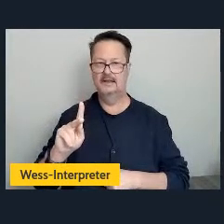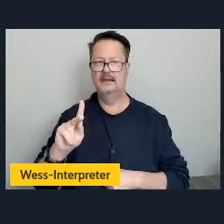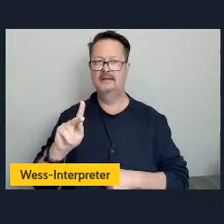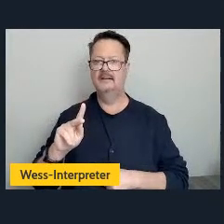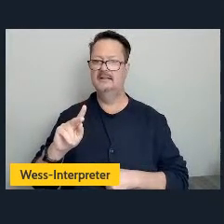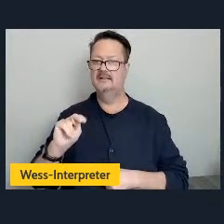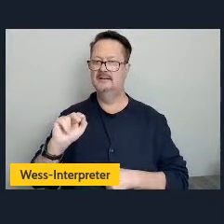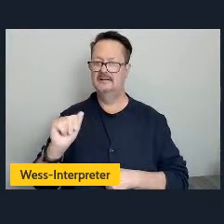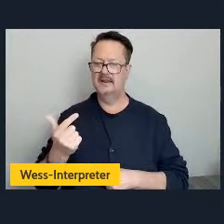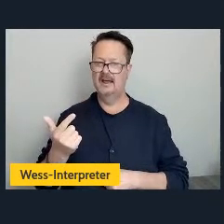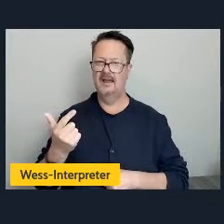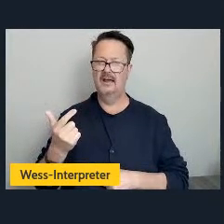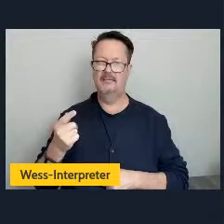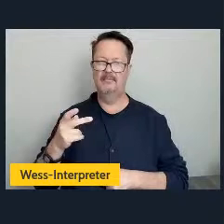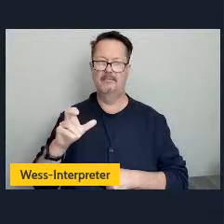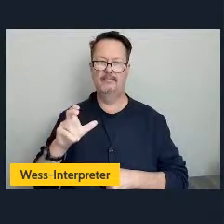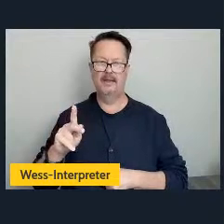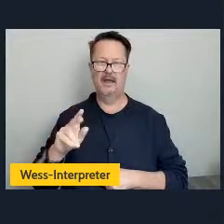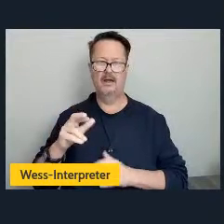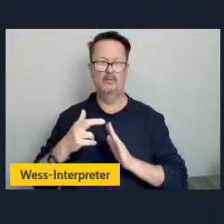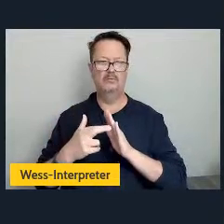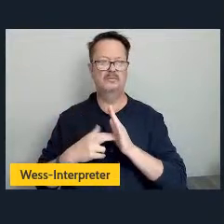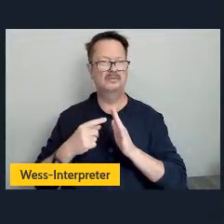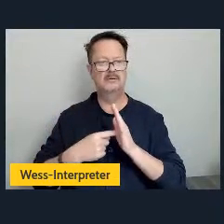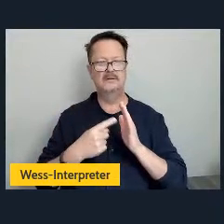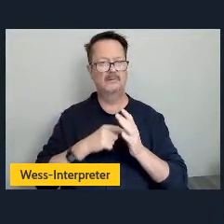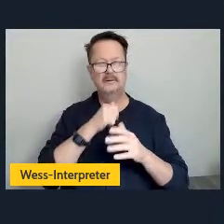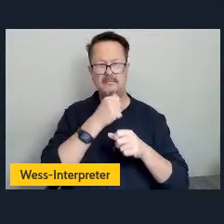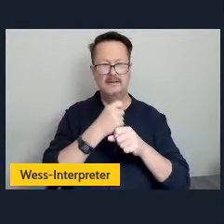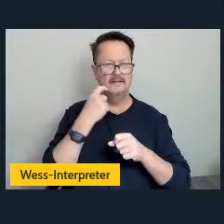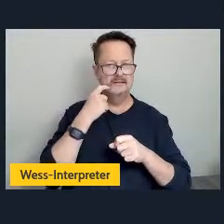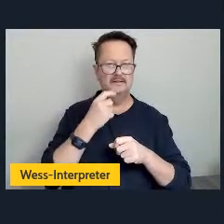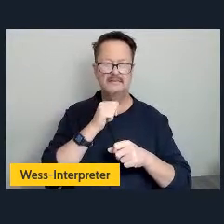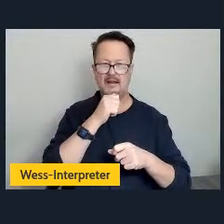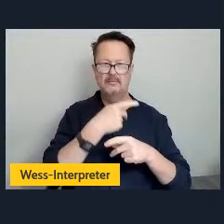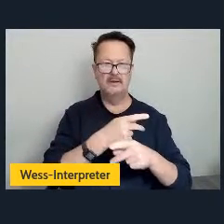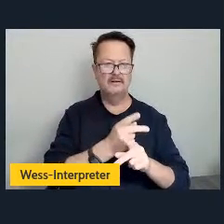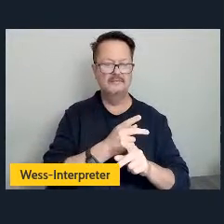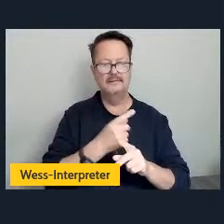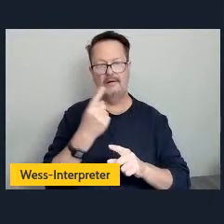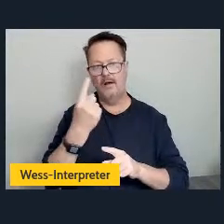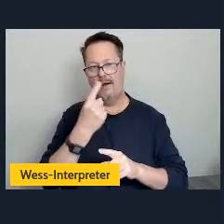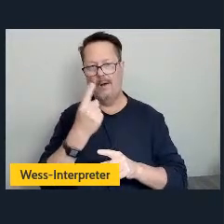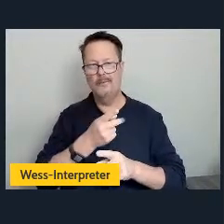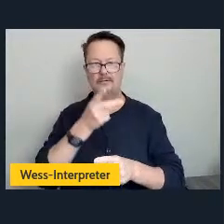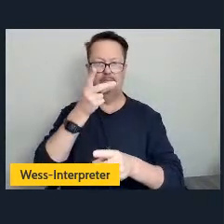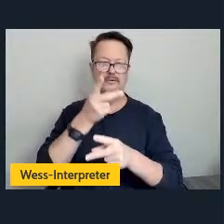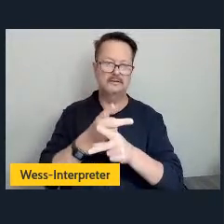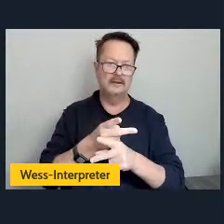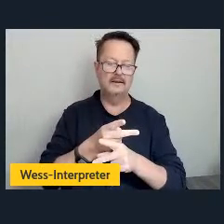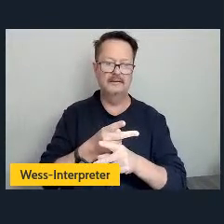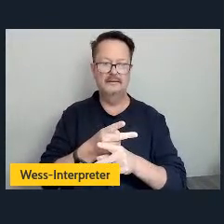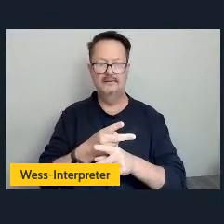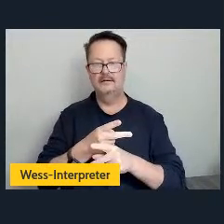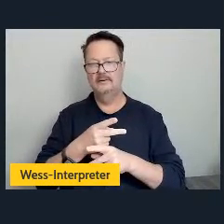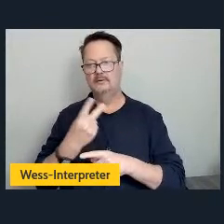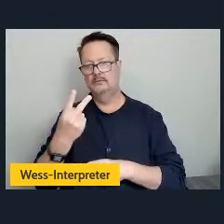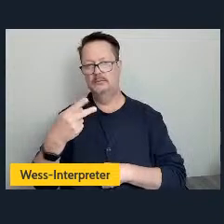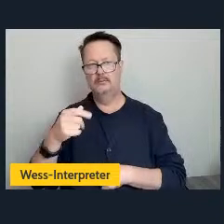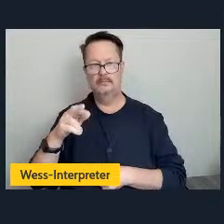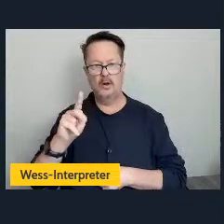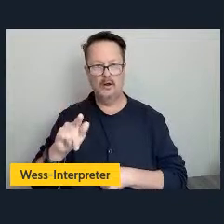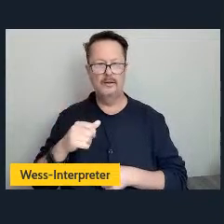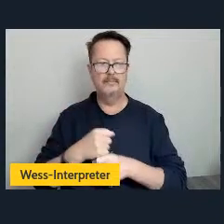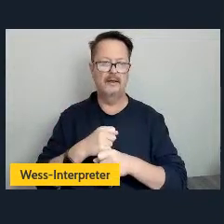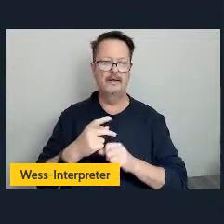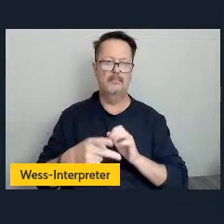doesn't make sense in non-production environments. Things like always retaining a RDS instance or making it multi-AZ